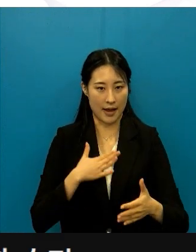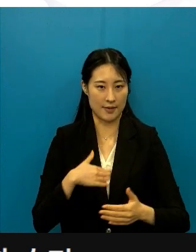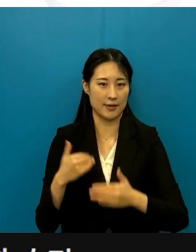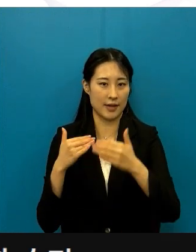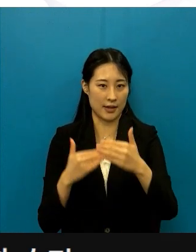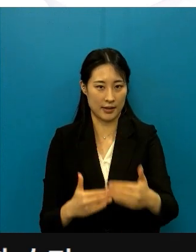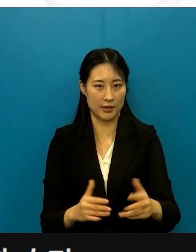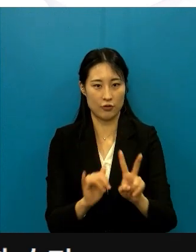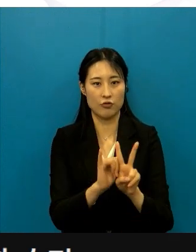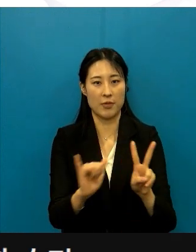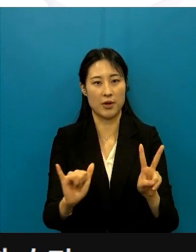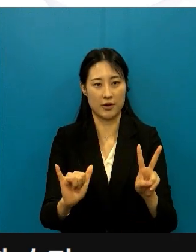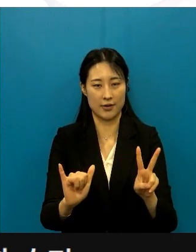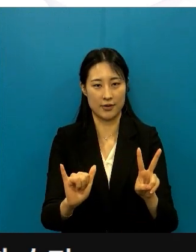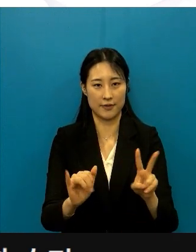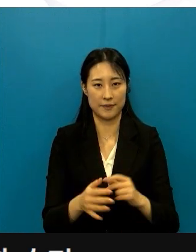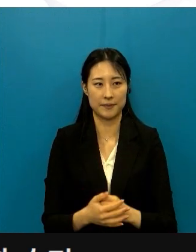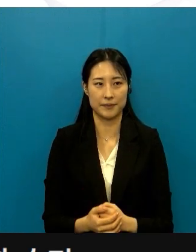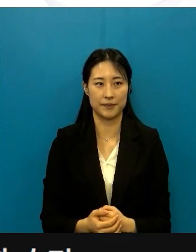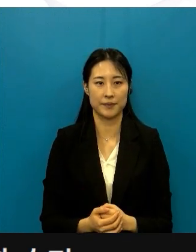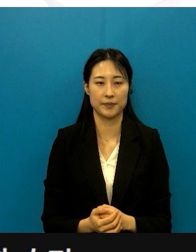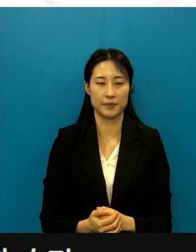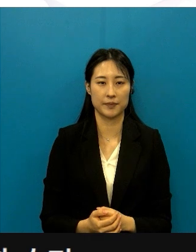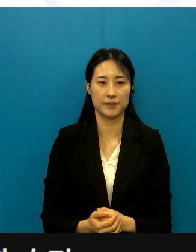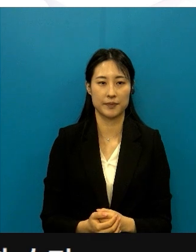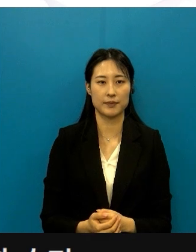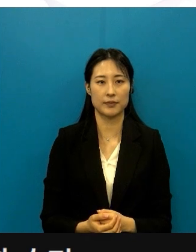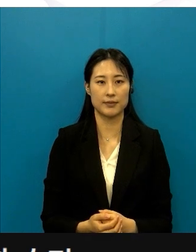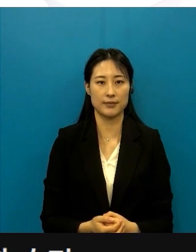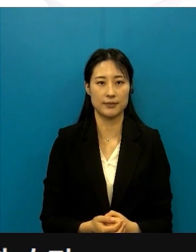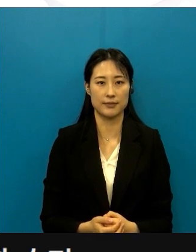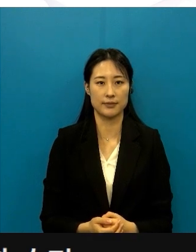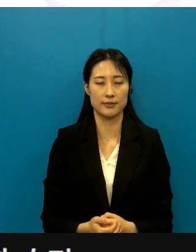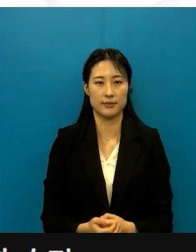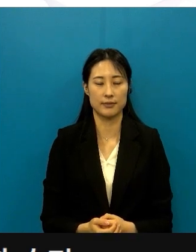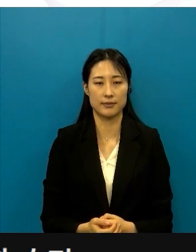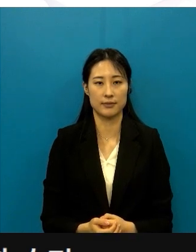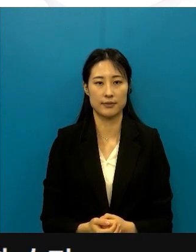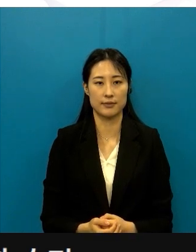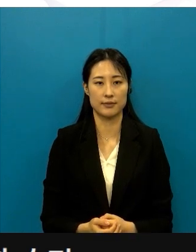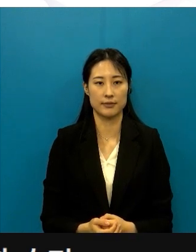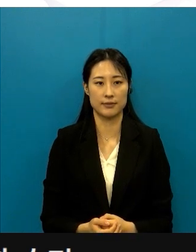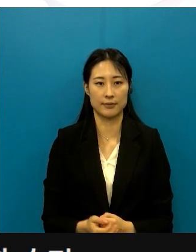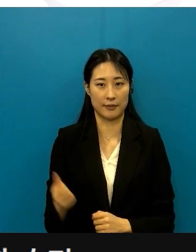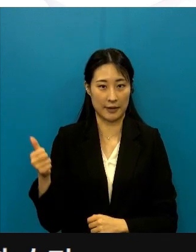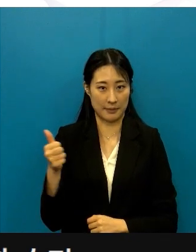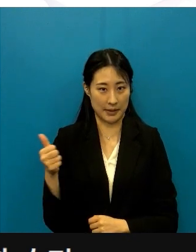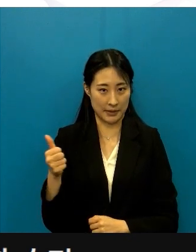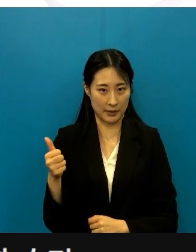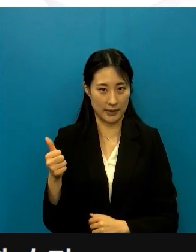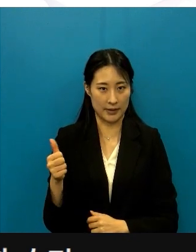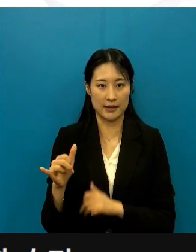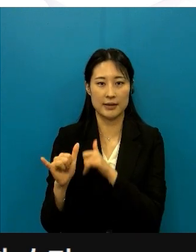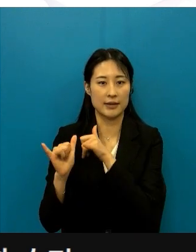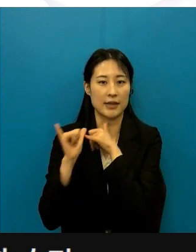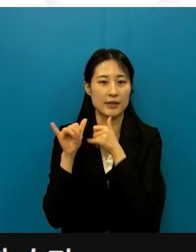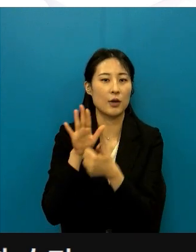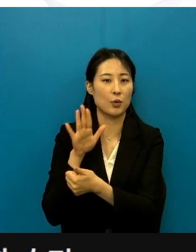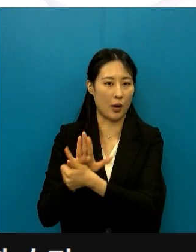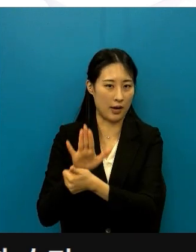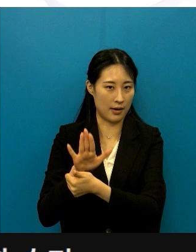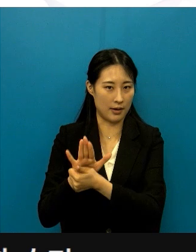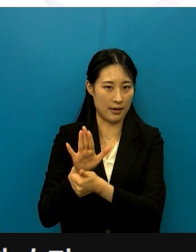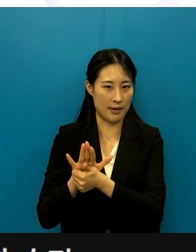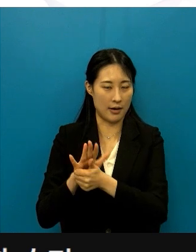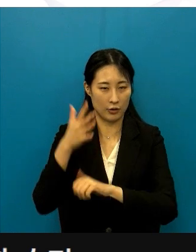for assisting him in his suicide. He was unable to die alone because